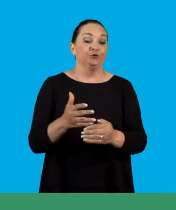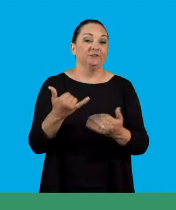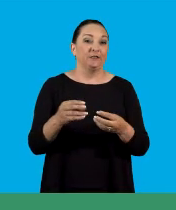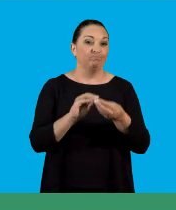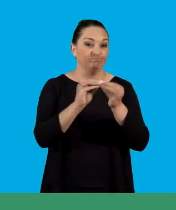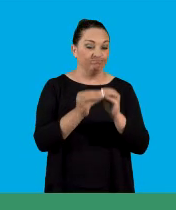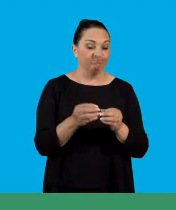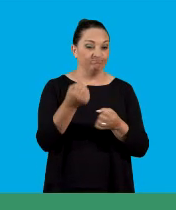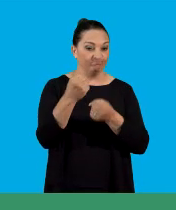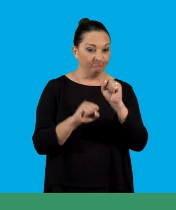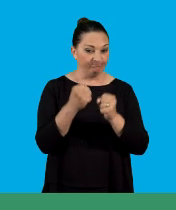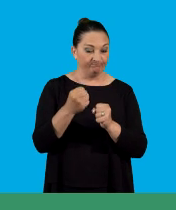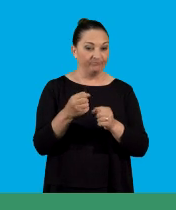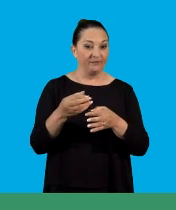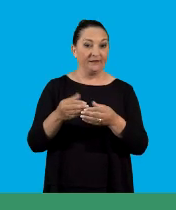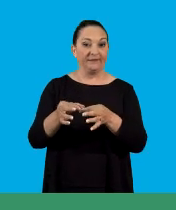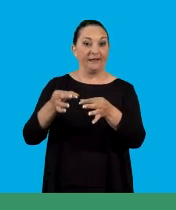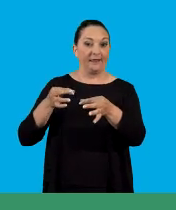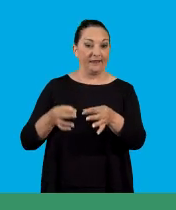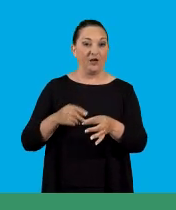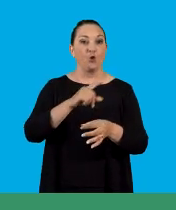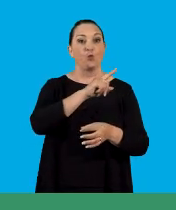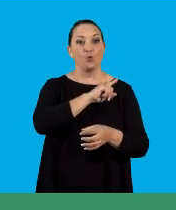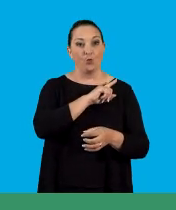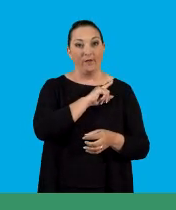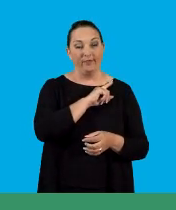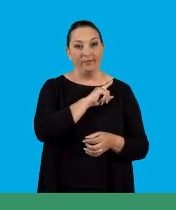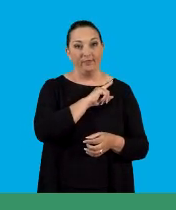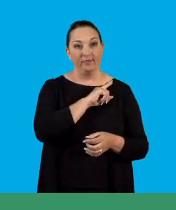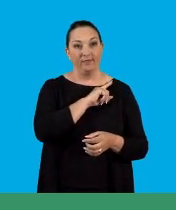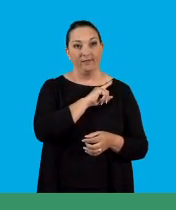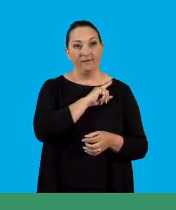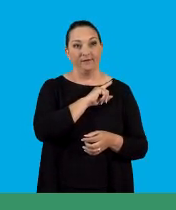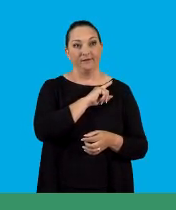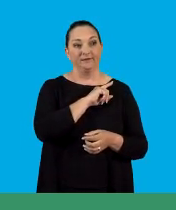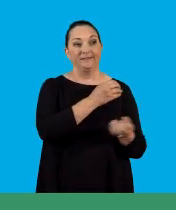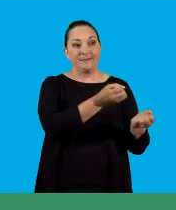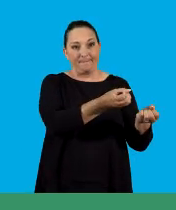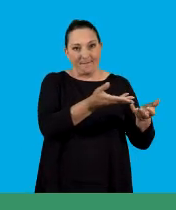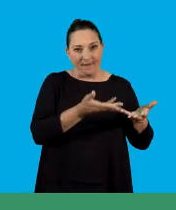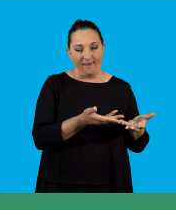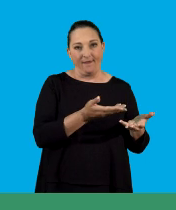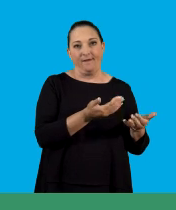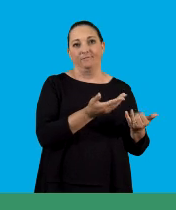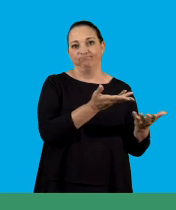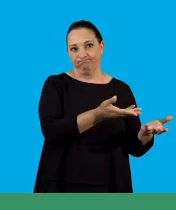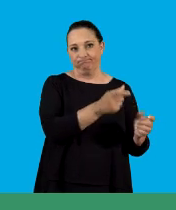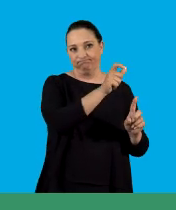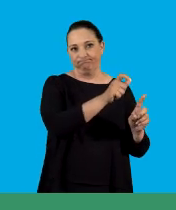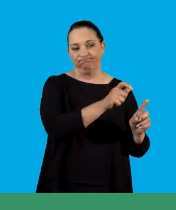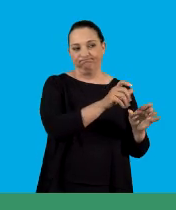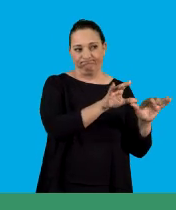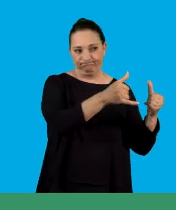or manufacturing process was caused by the delay by the supply. So now let